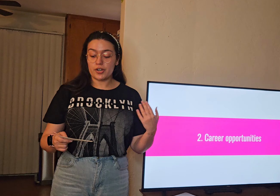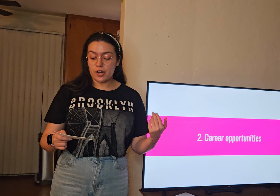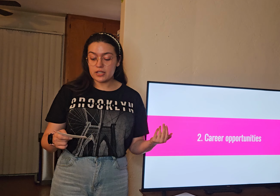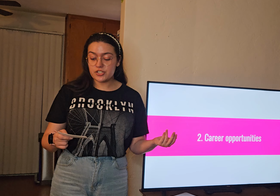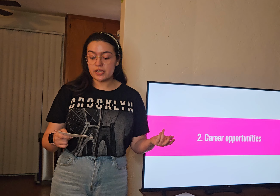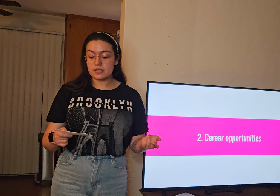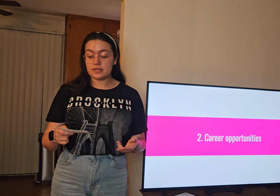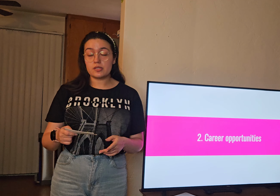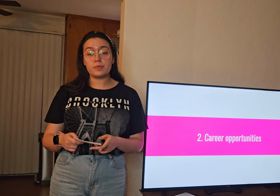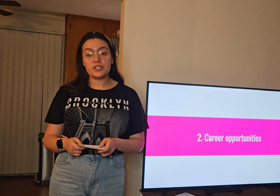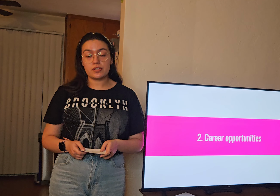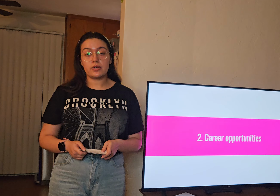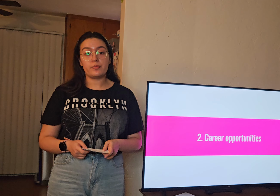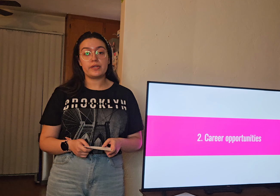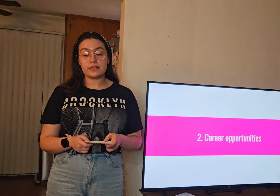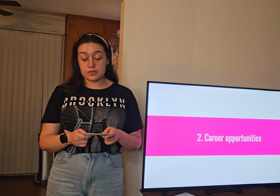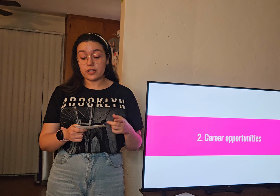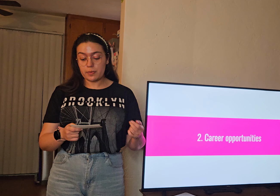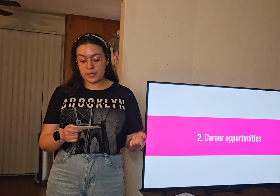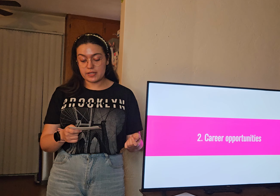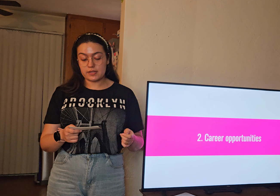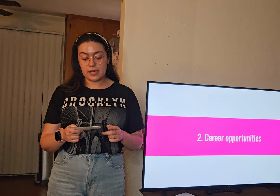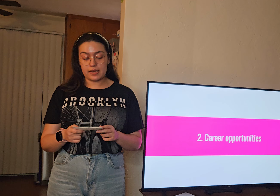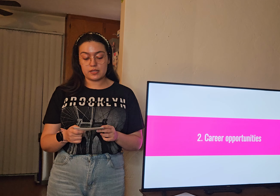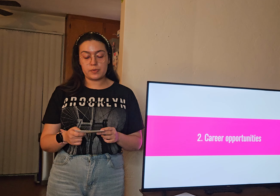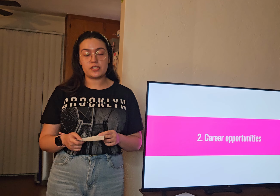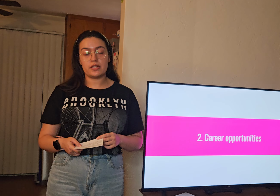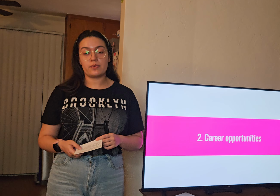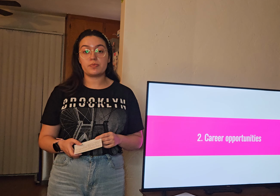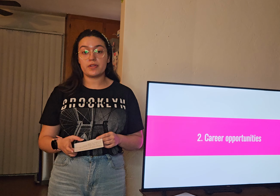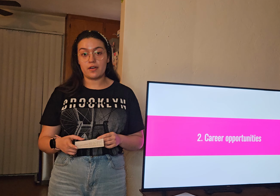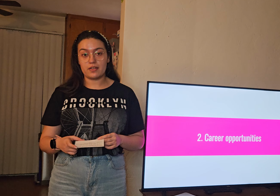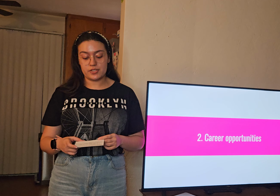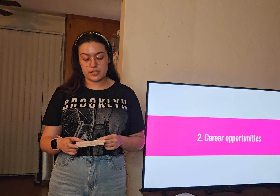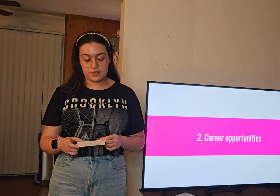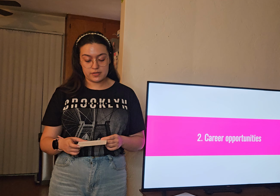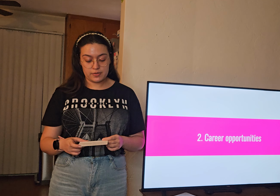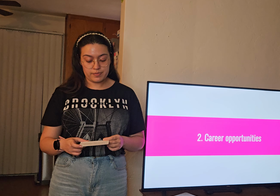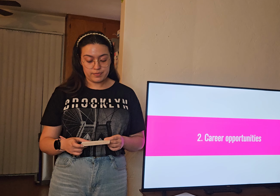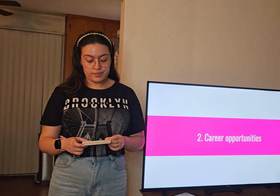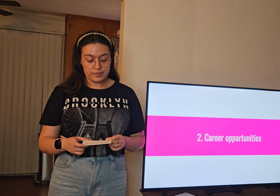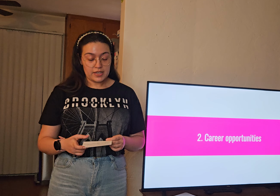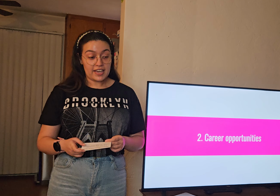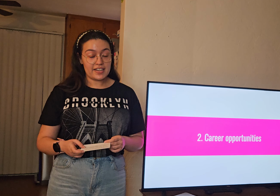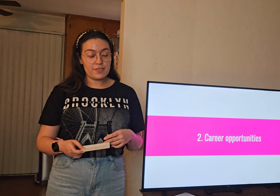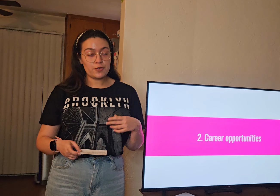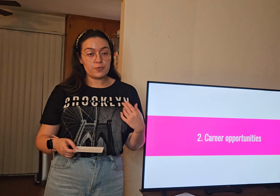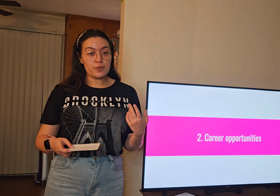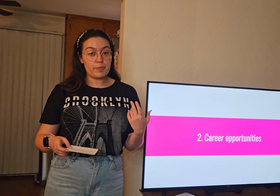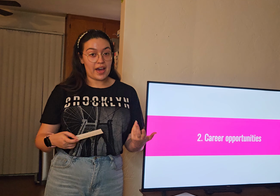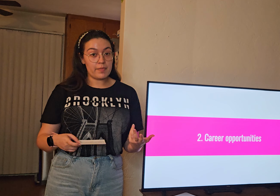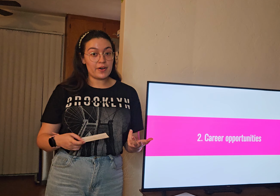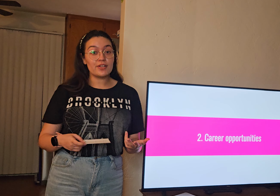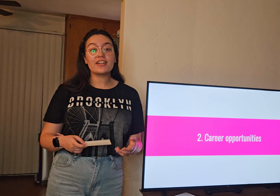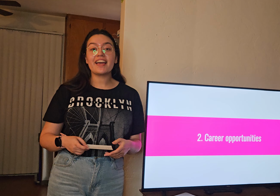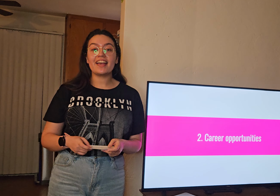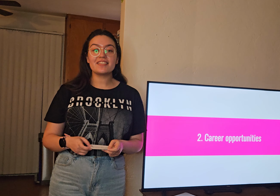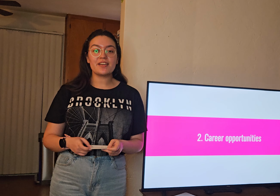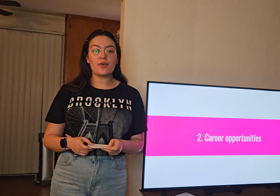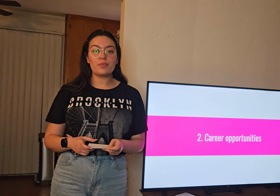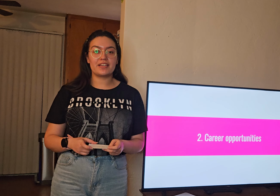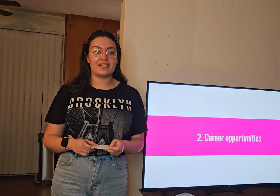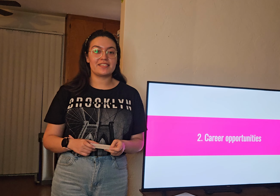involve audiologists, speech therapists, and speech language pathologists. And if you feel bad about